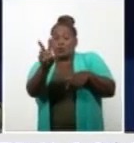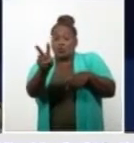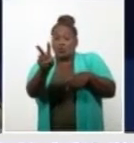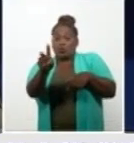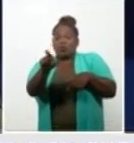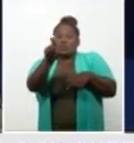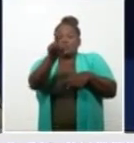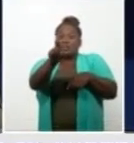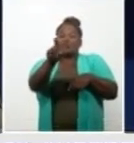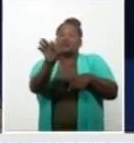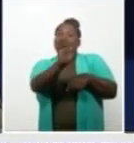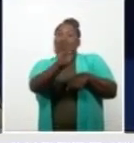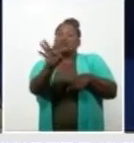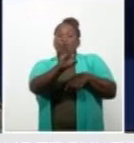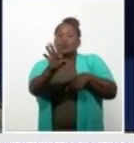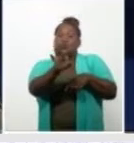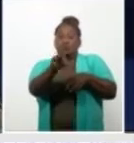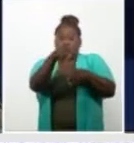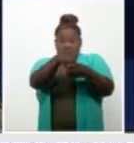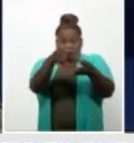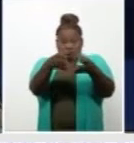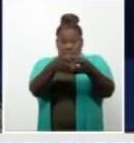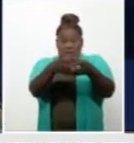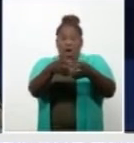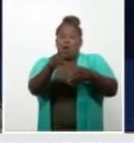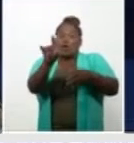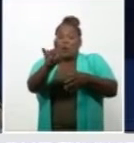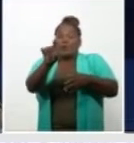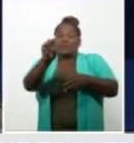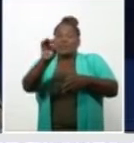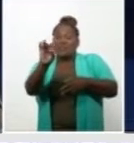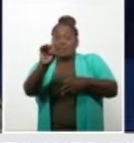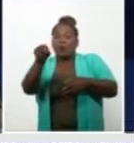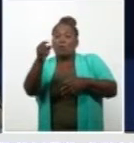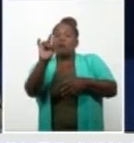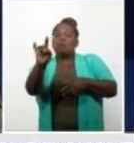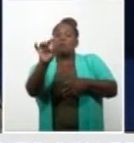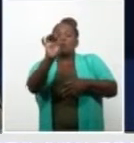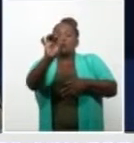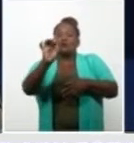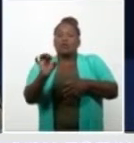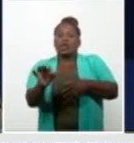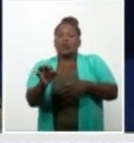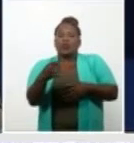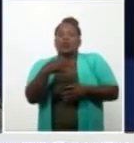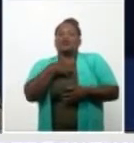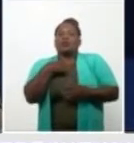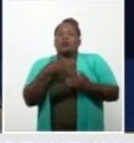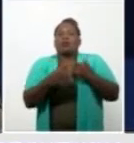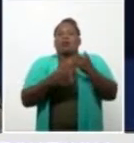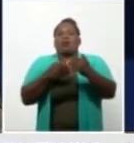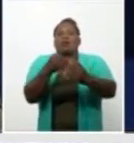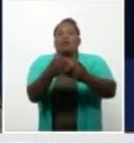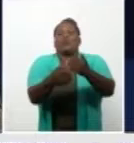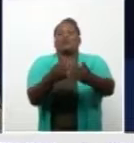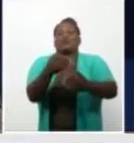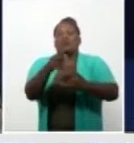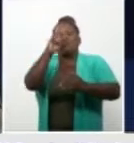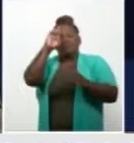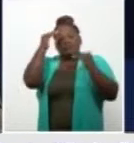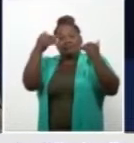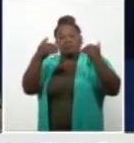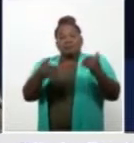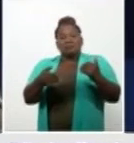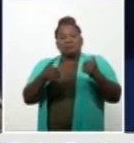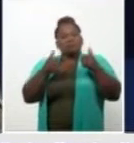We always report on the regrettable death of 83 people accumulated in our country as a result of this pandemic, none